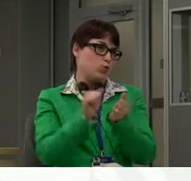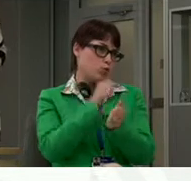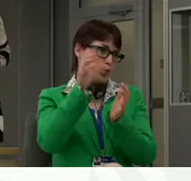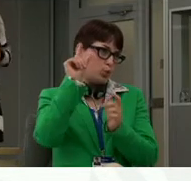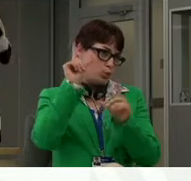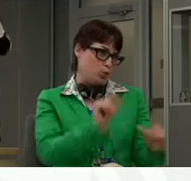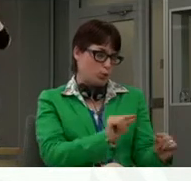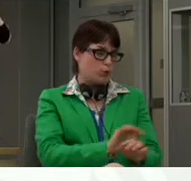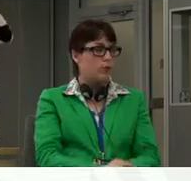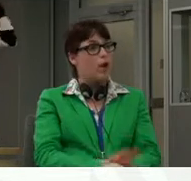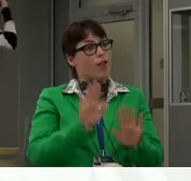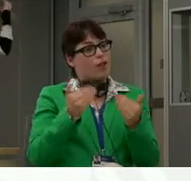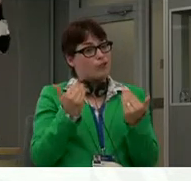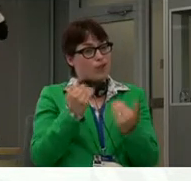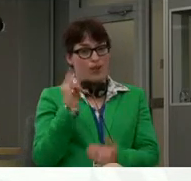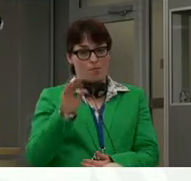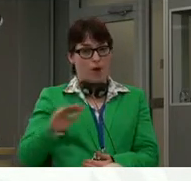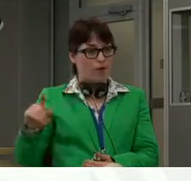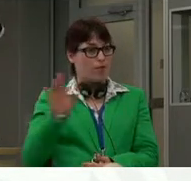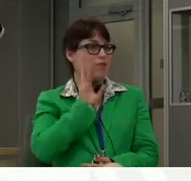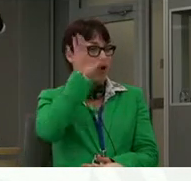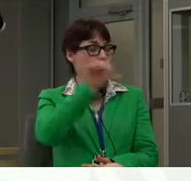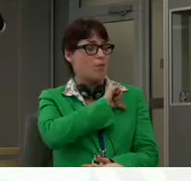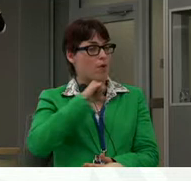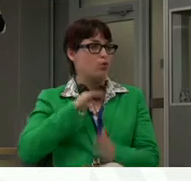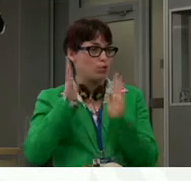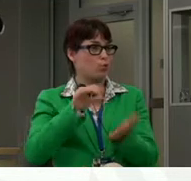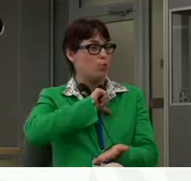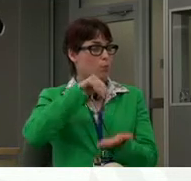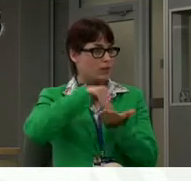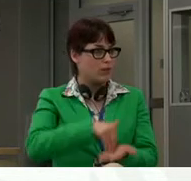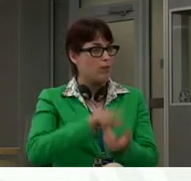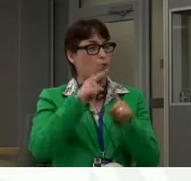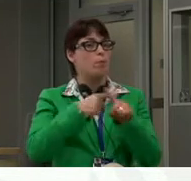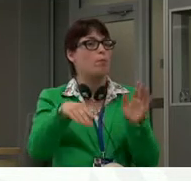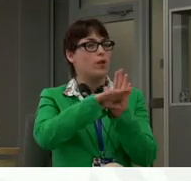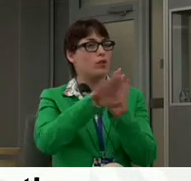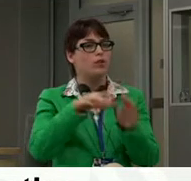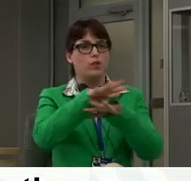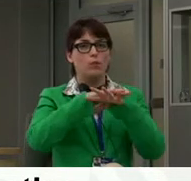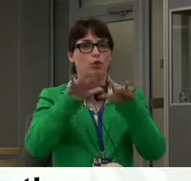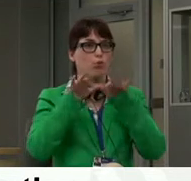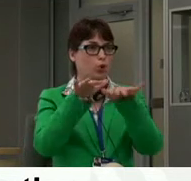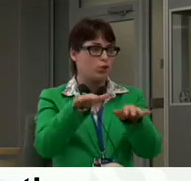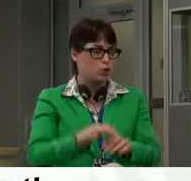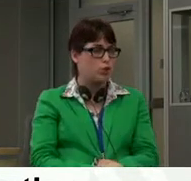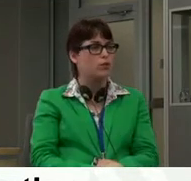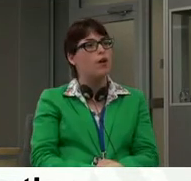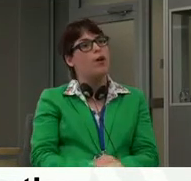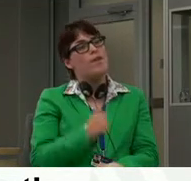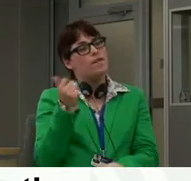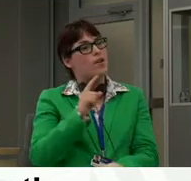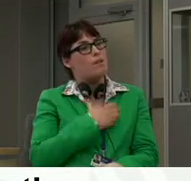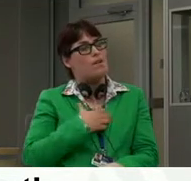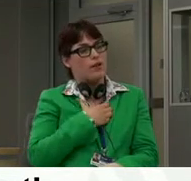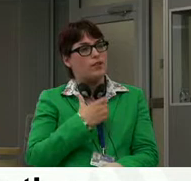possibilities, instead of being passive and not being able to so that children in the future can be independent